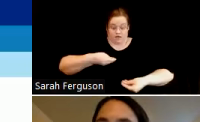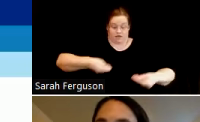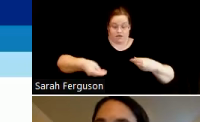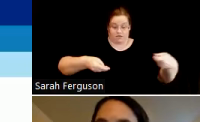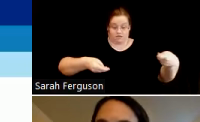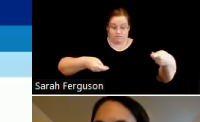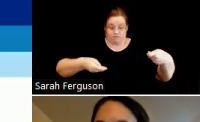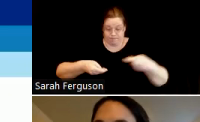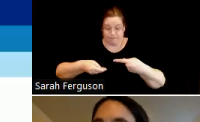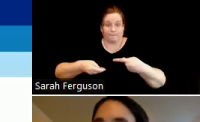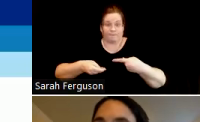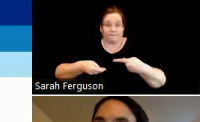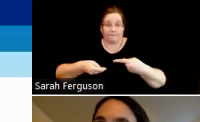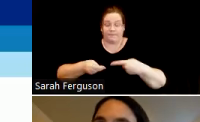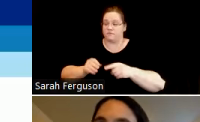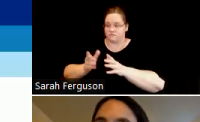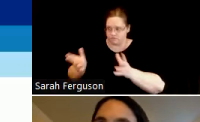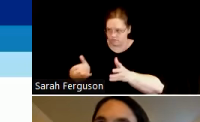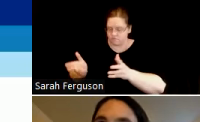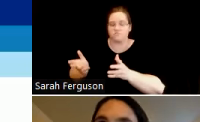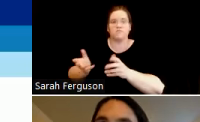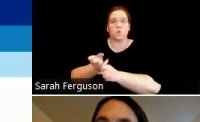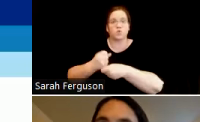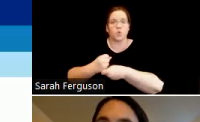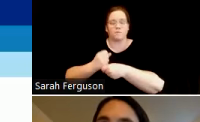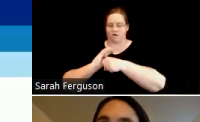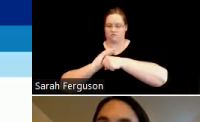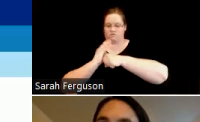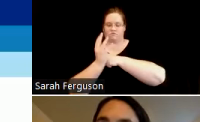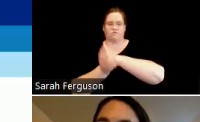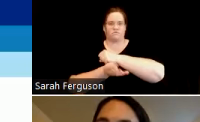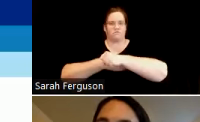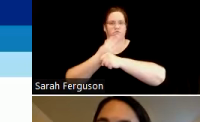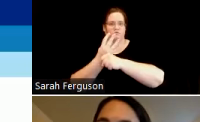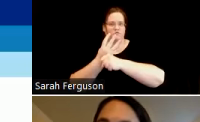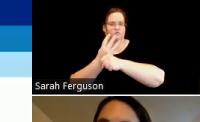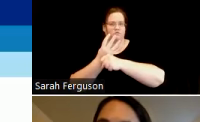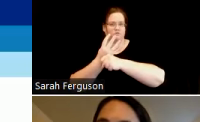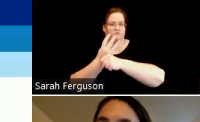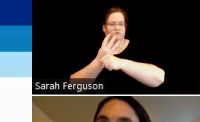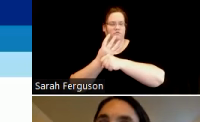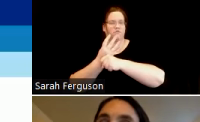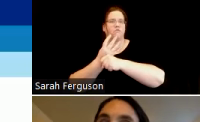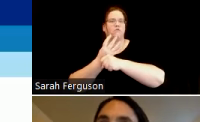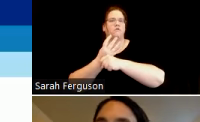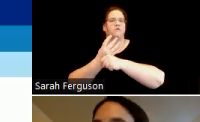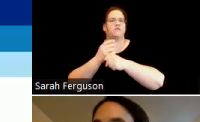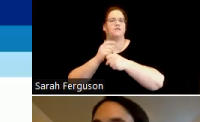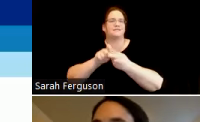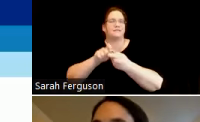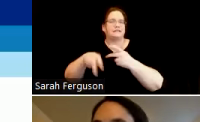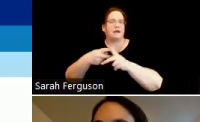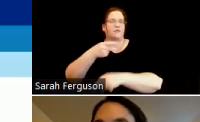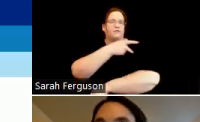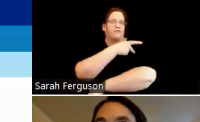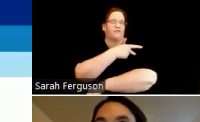piece of spike protein. So spike protein is a type of protein that's on the surface of the SARS-CoV-2 virus. So it gives your